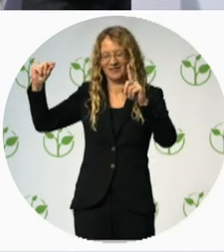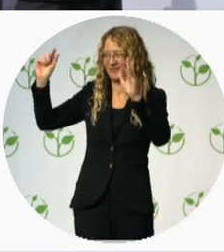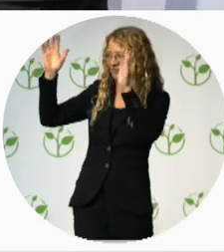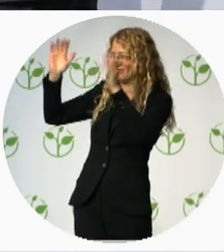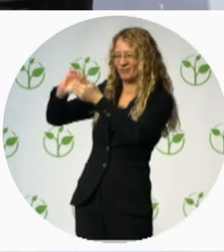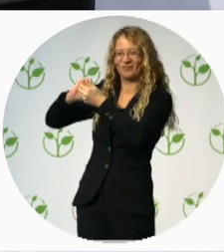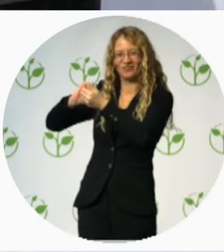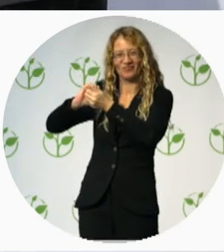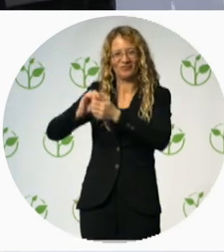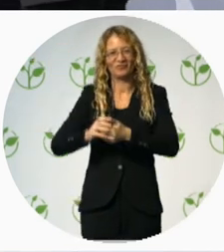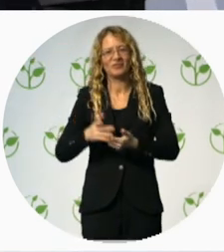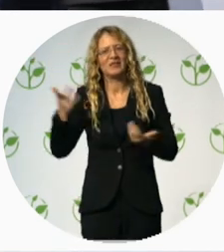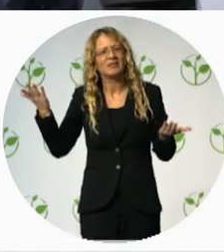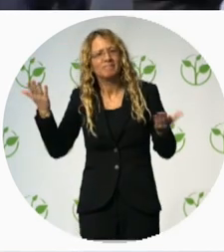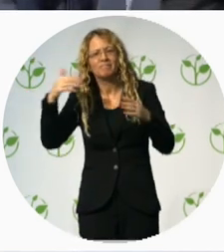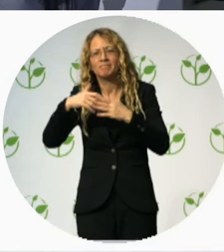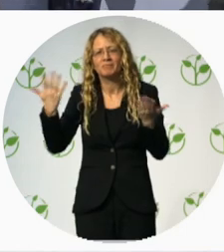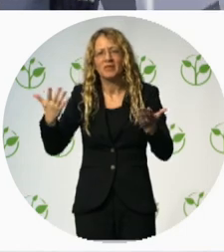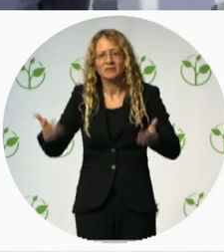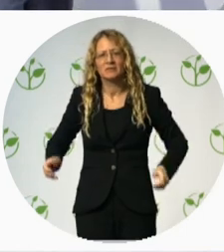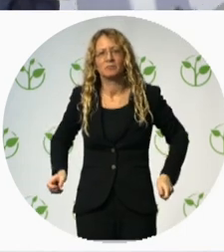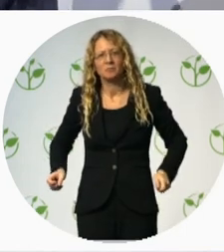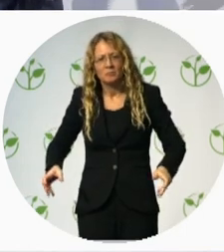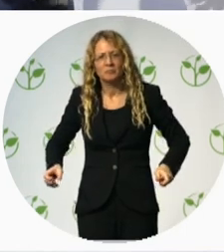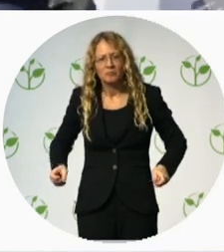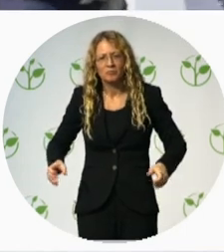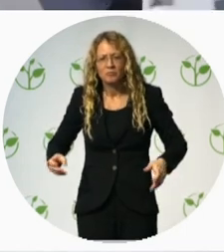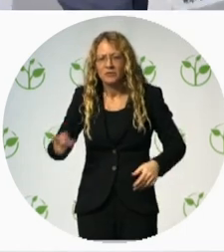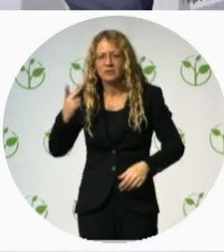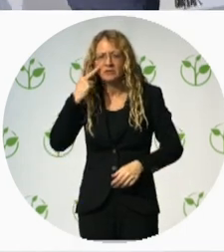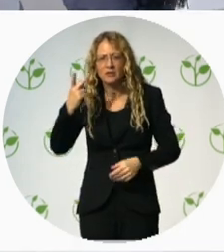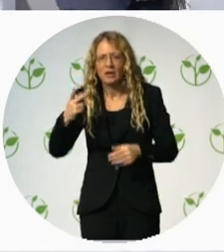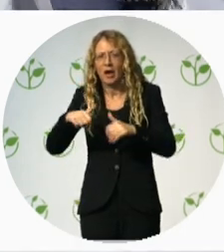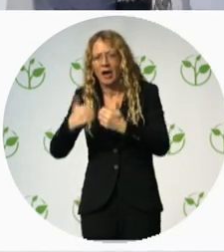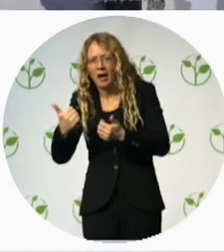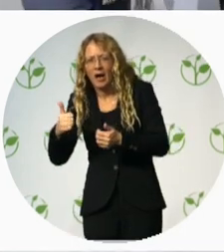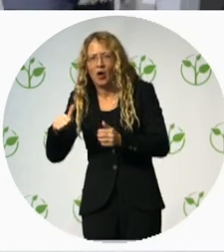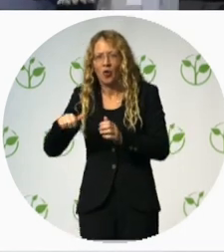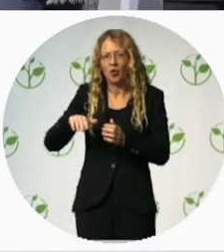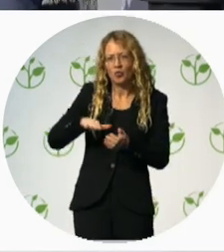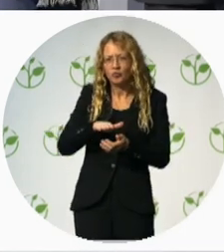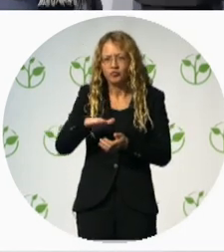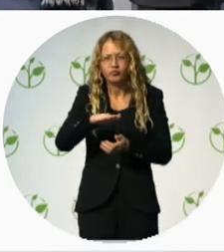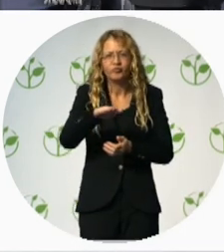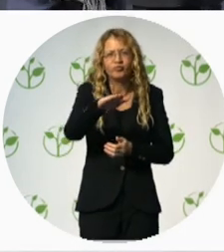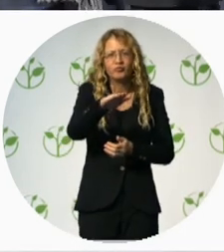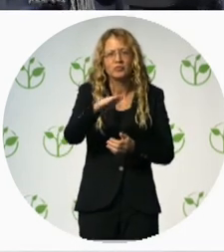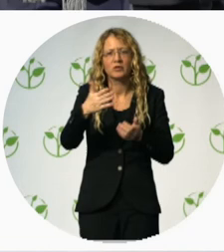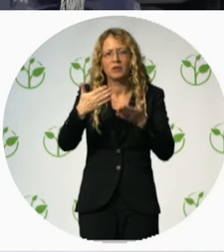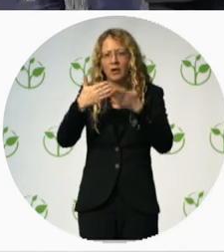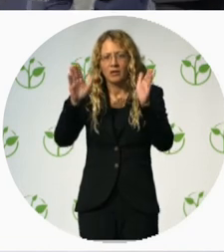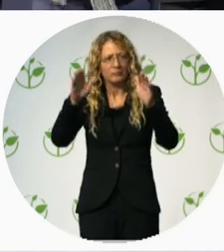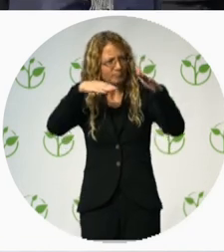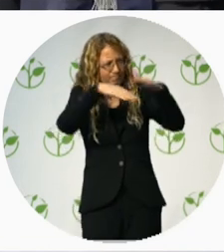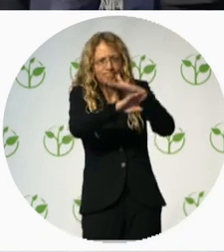in Karachi, Pakistan, the organization started a comprehensive project for public space and workplace accessibility